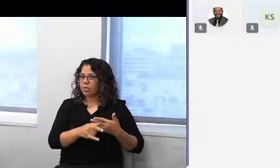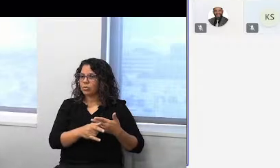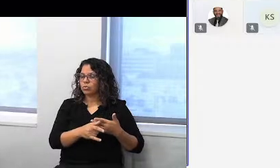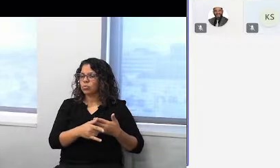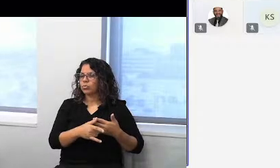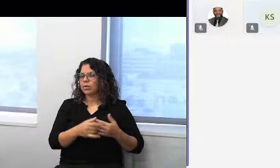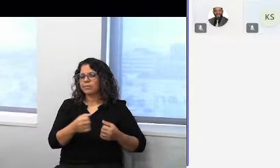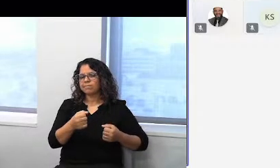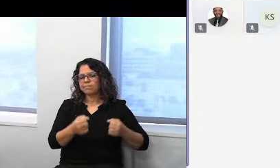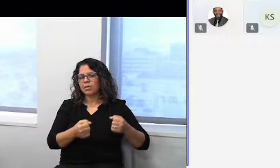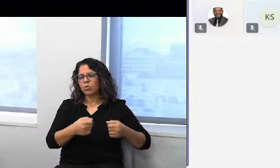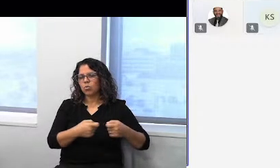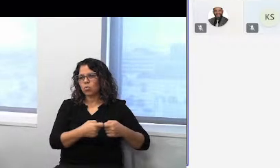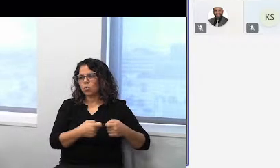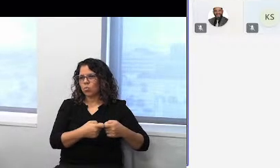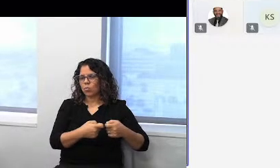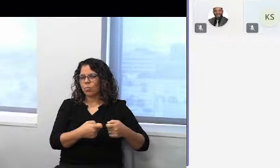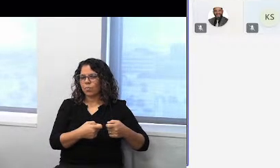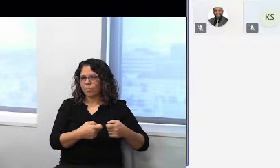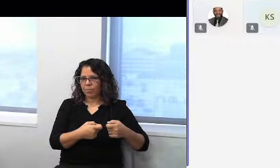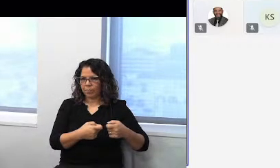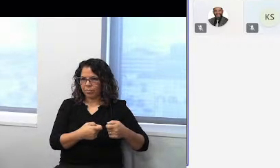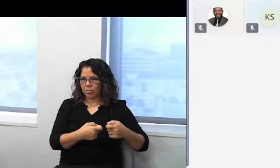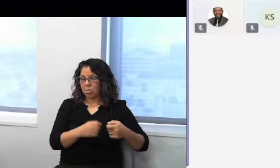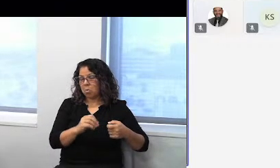Let me give you an example specific.